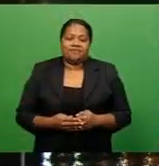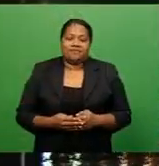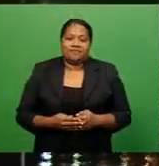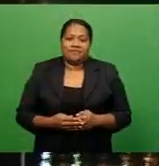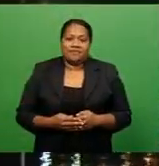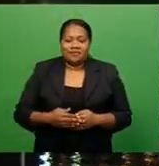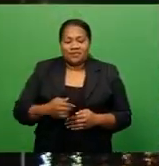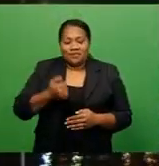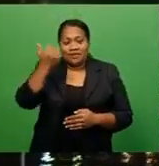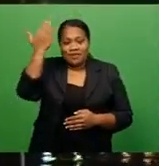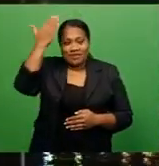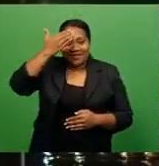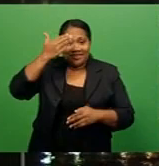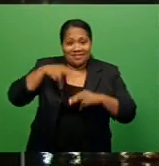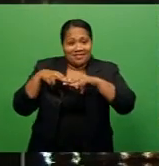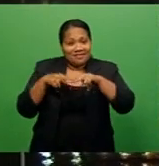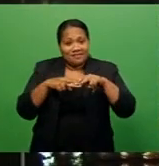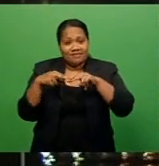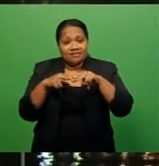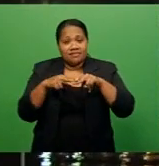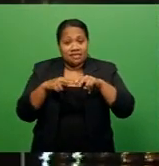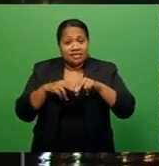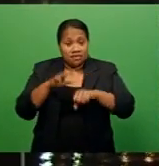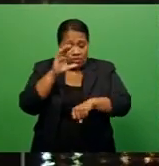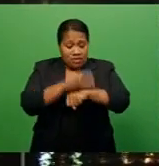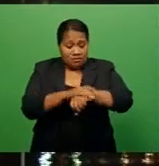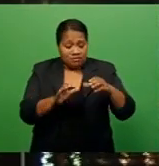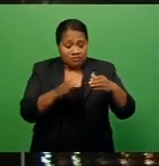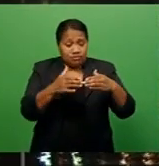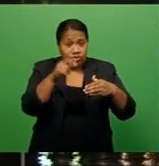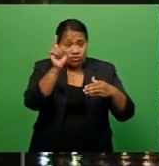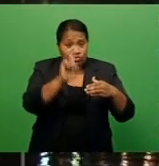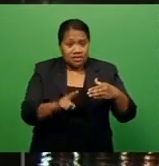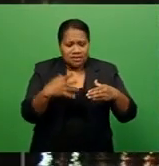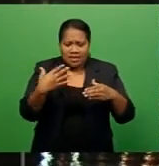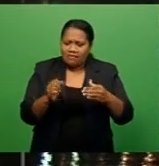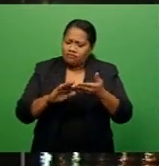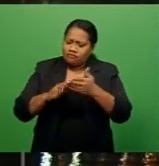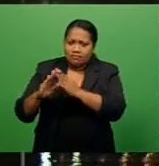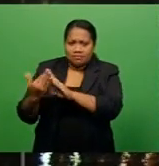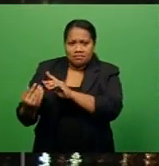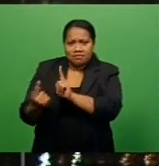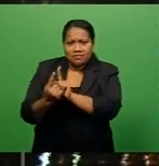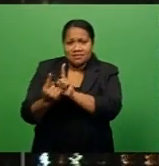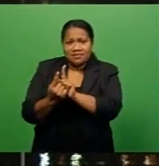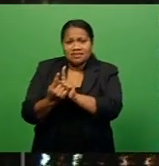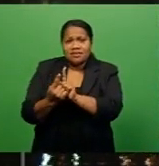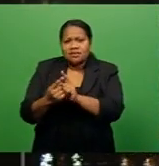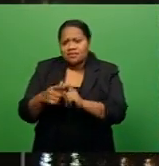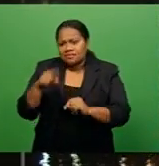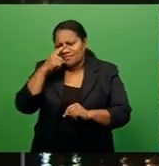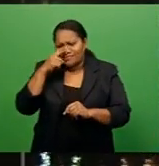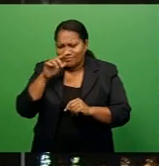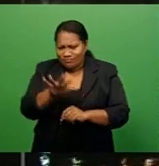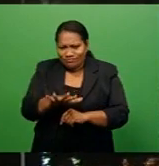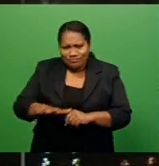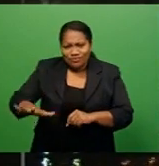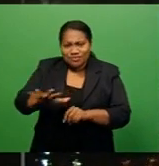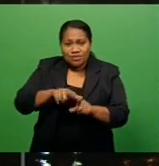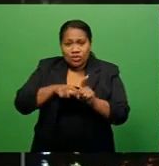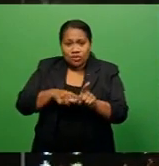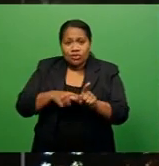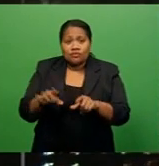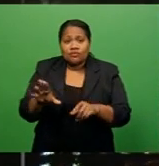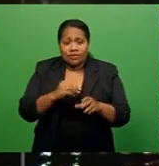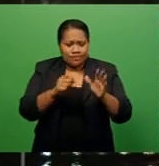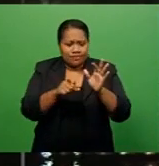Good evening, Fiji. The Fiji Police Force today held a community meeting with residents and youth from the Public Rental Board